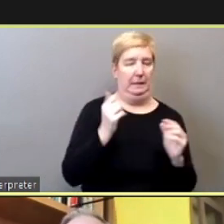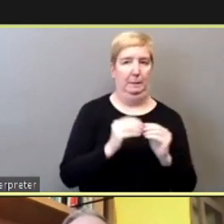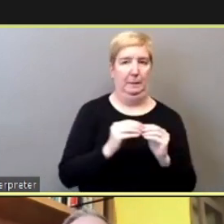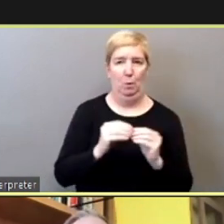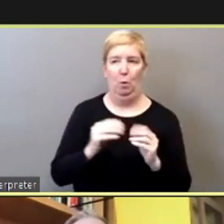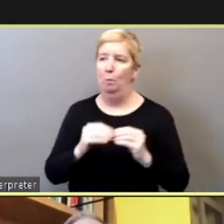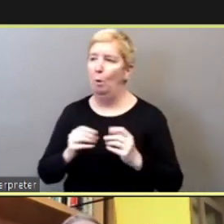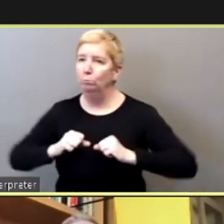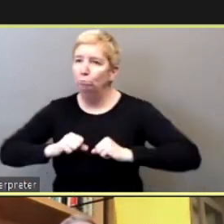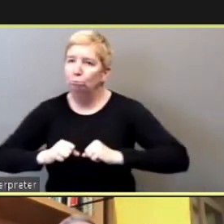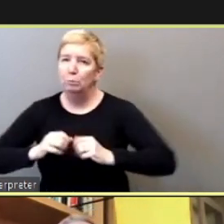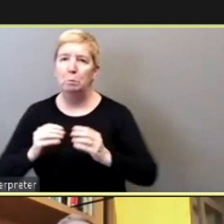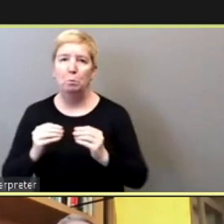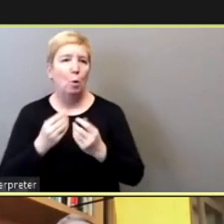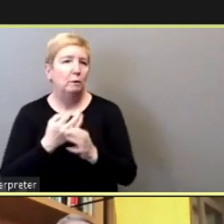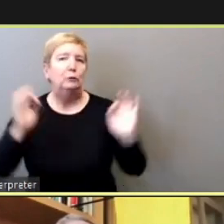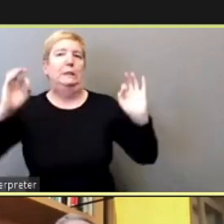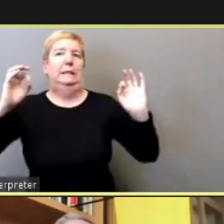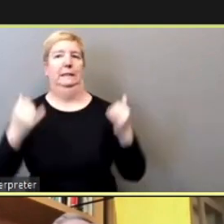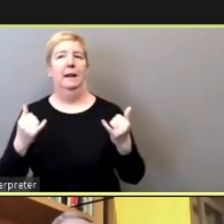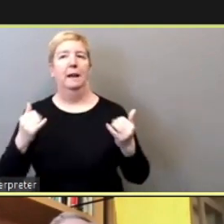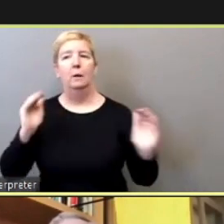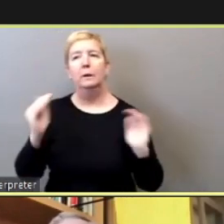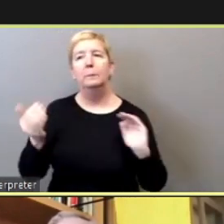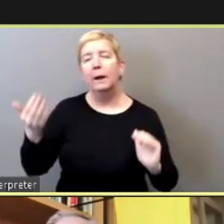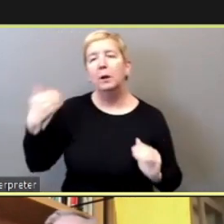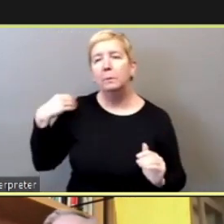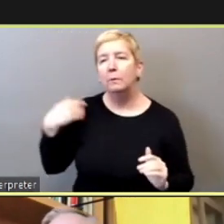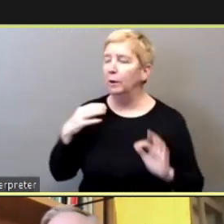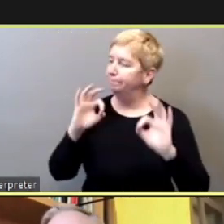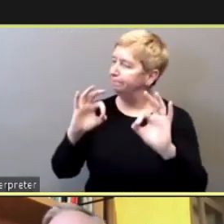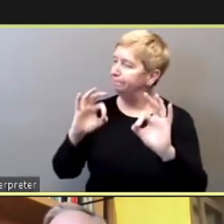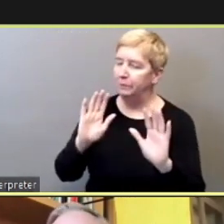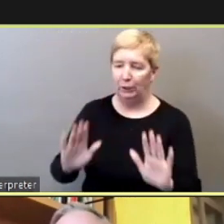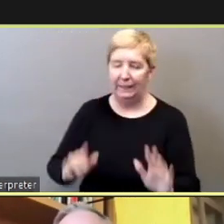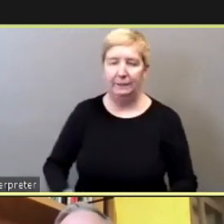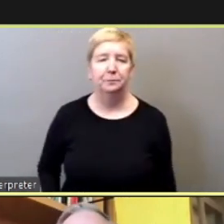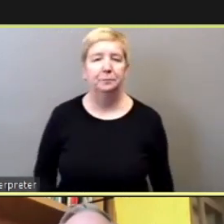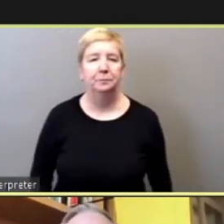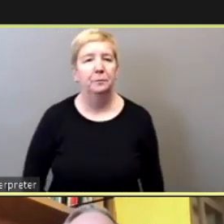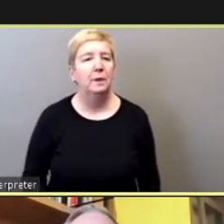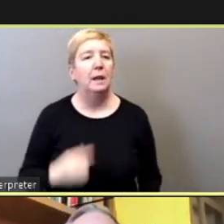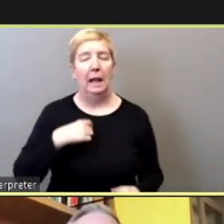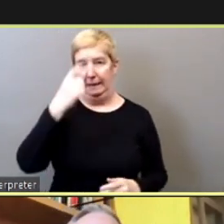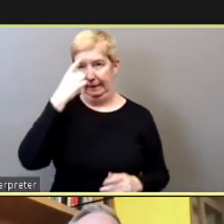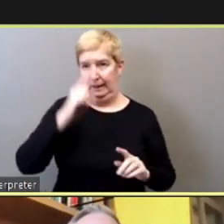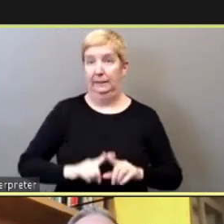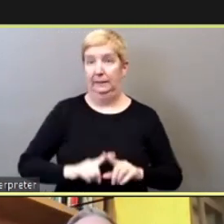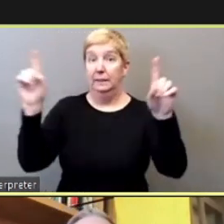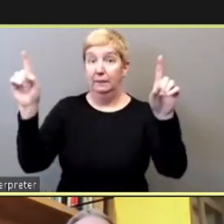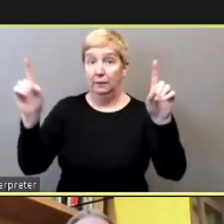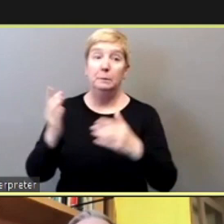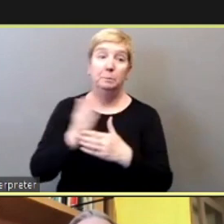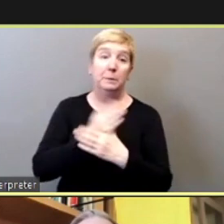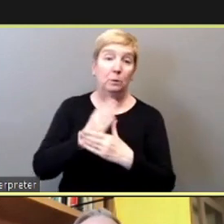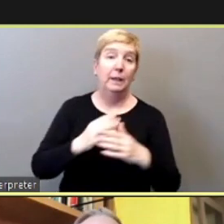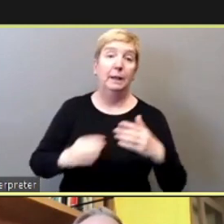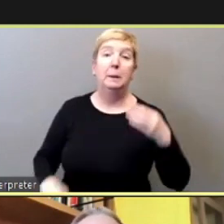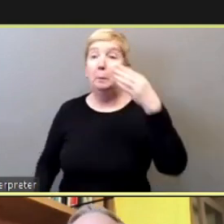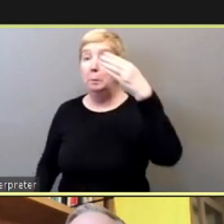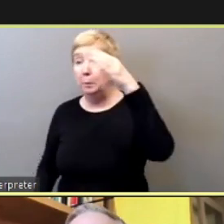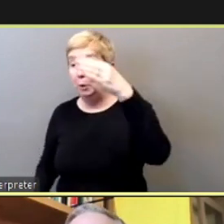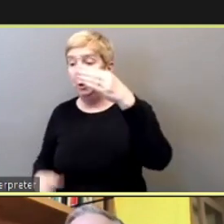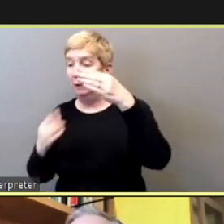were before. So I think that the difference between that blue and red curve from this